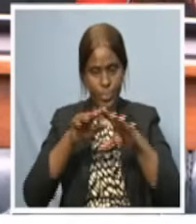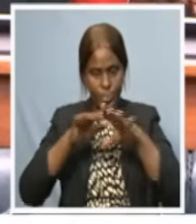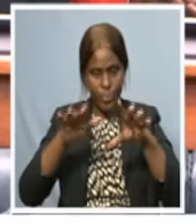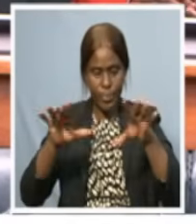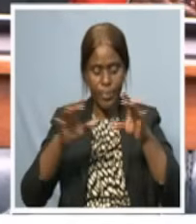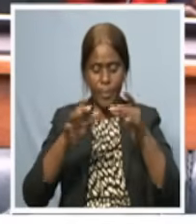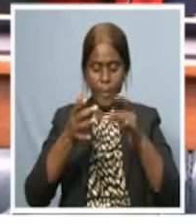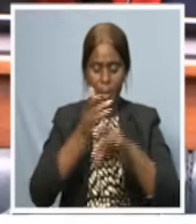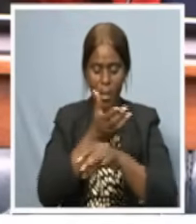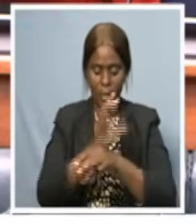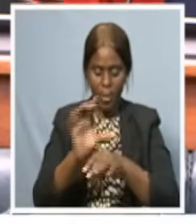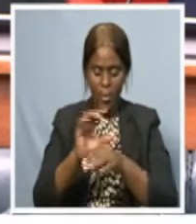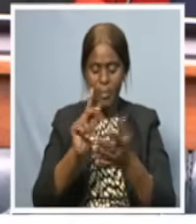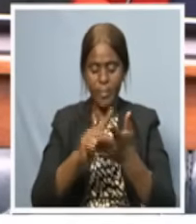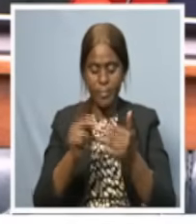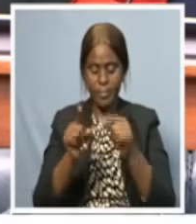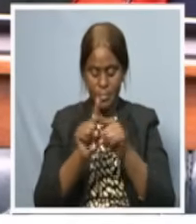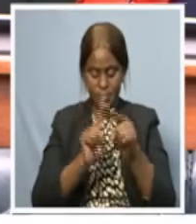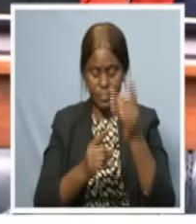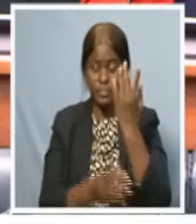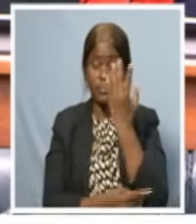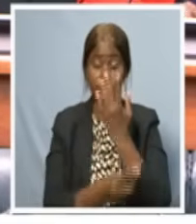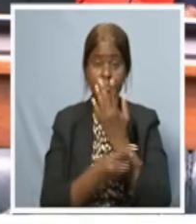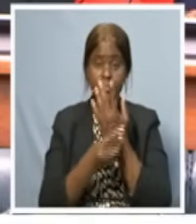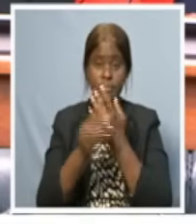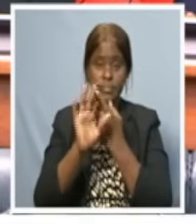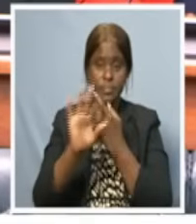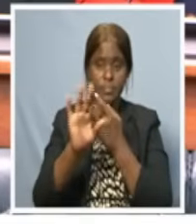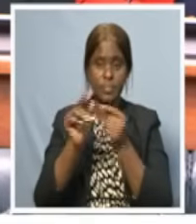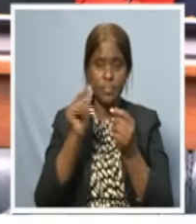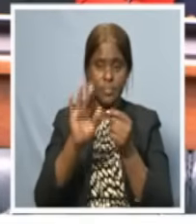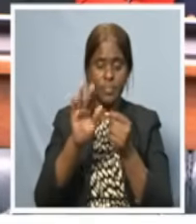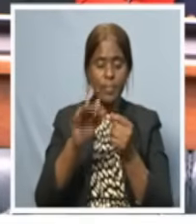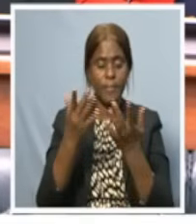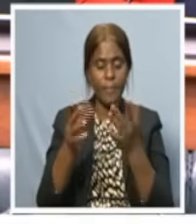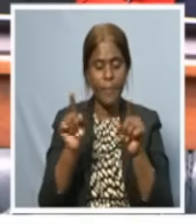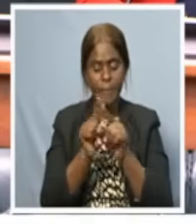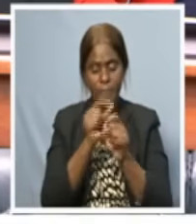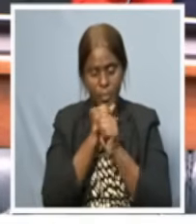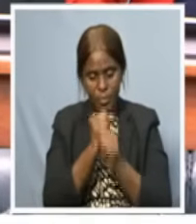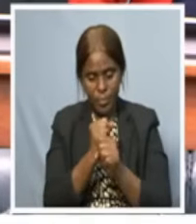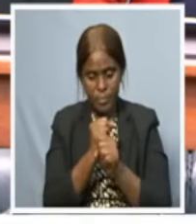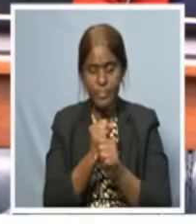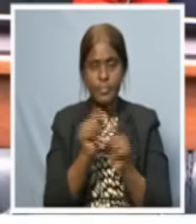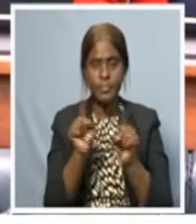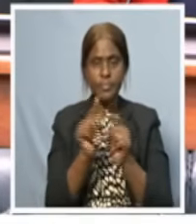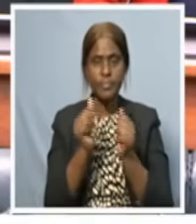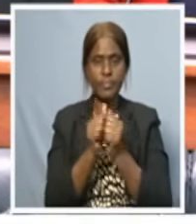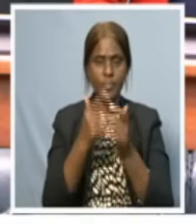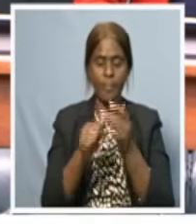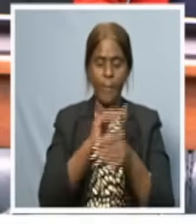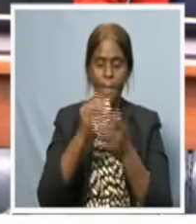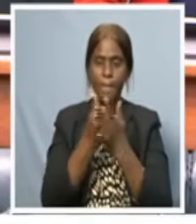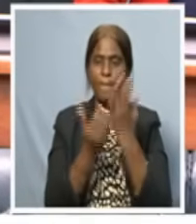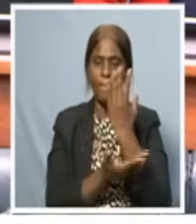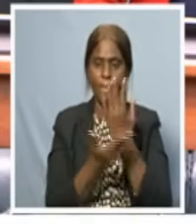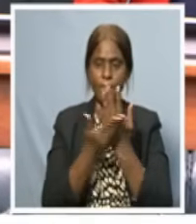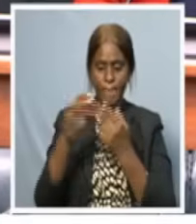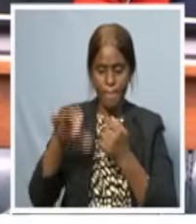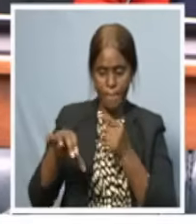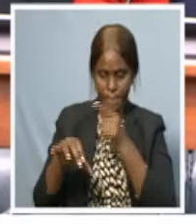nationwide digital literacy programs, the development of age-appropriate content, and the upgrading